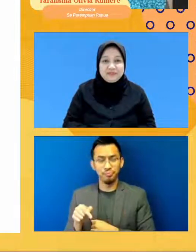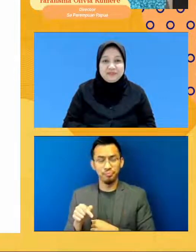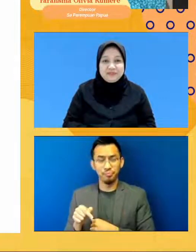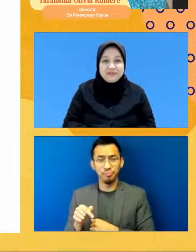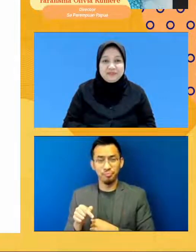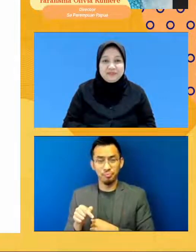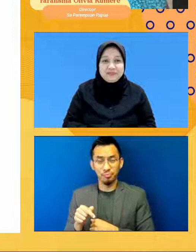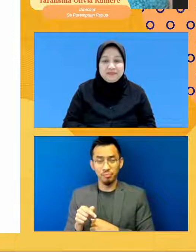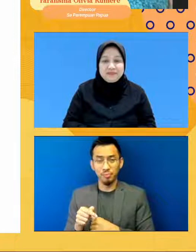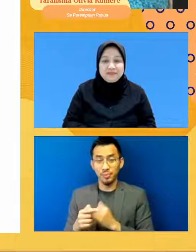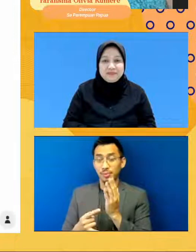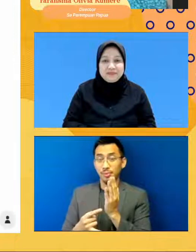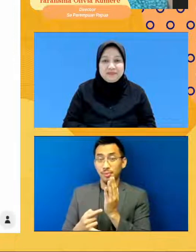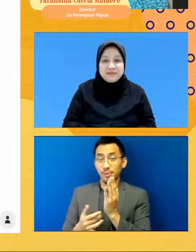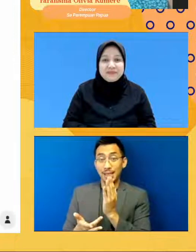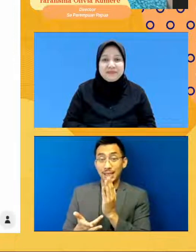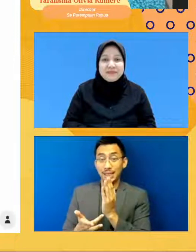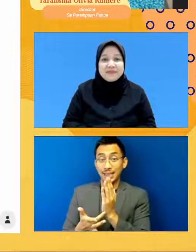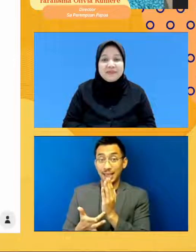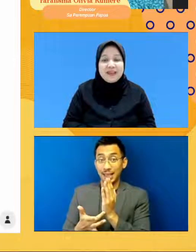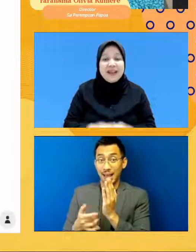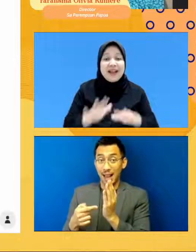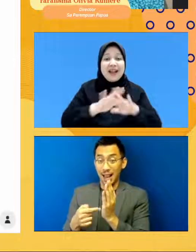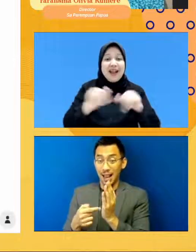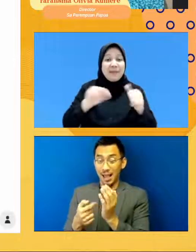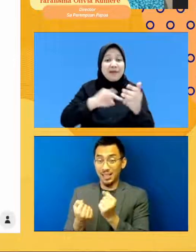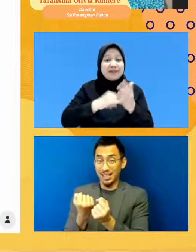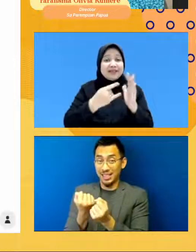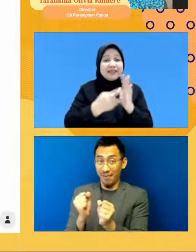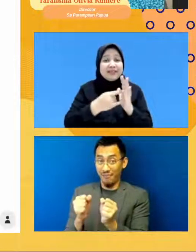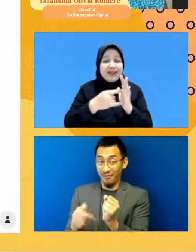How does digital safety help us?